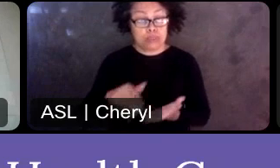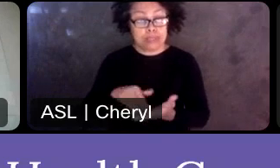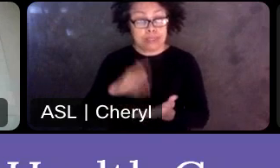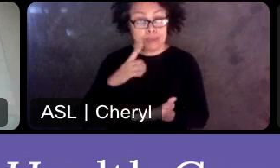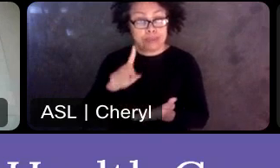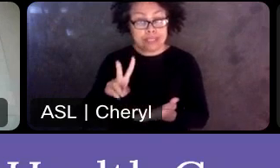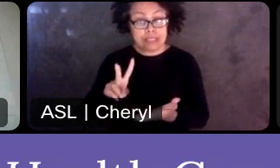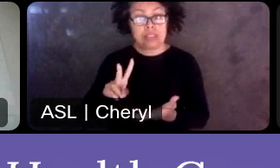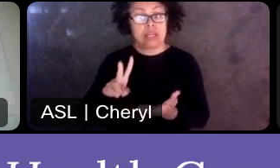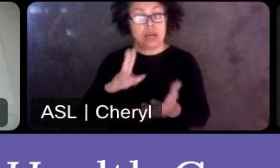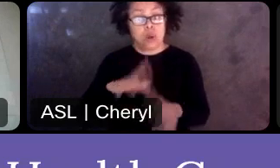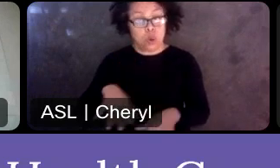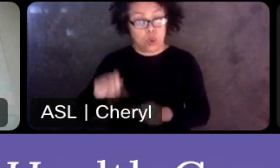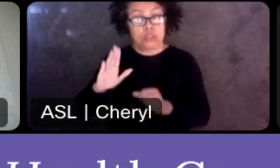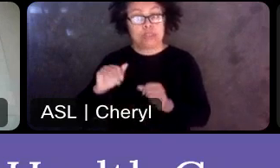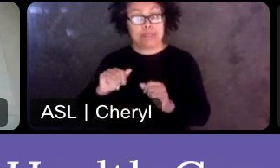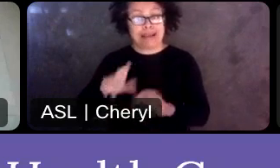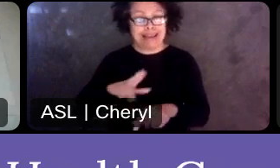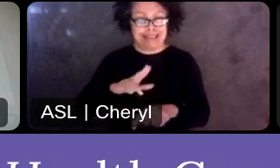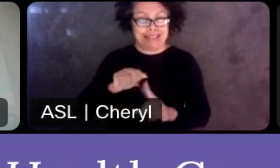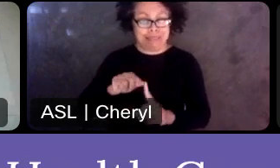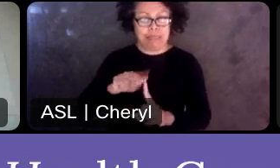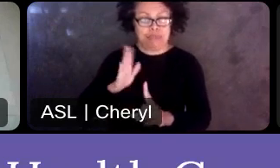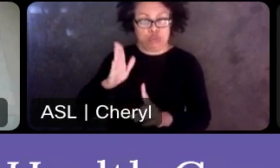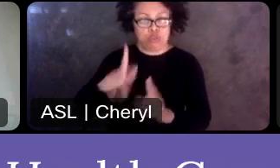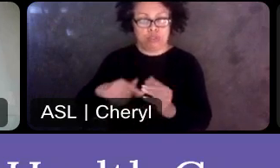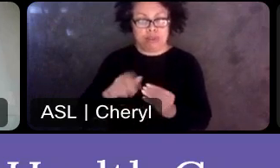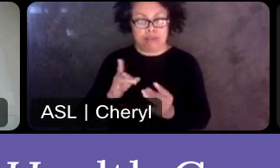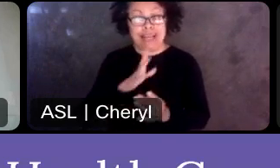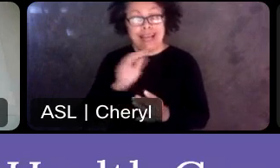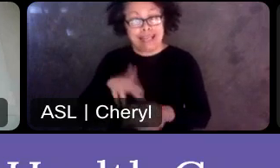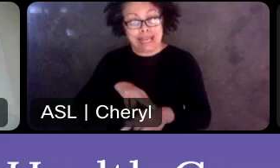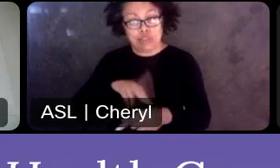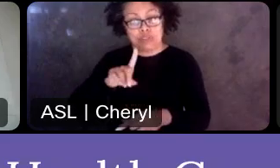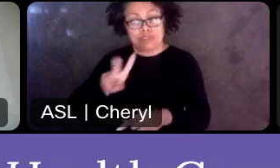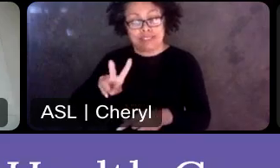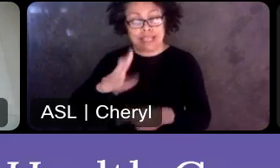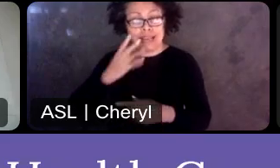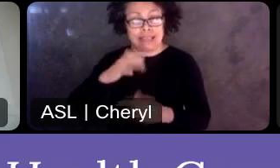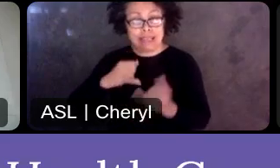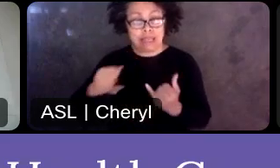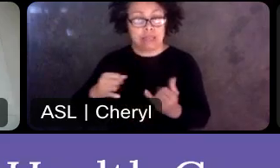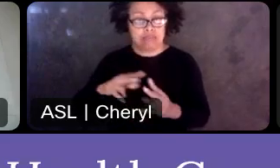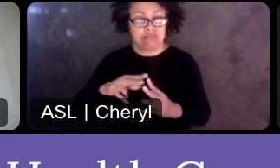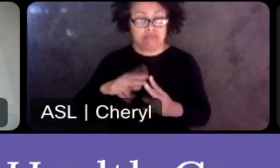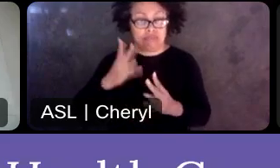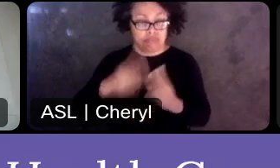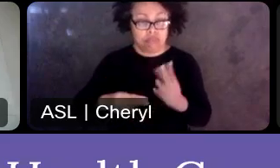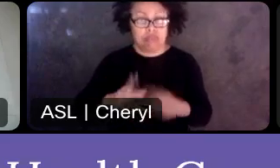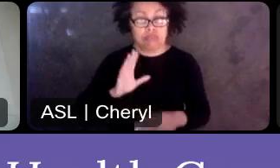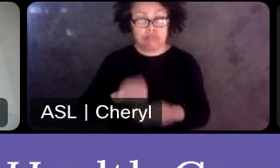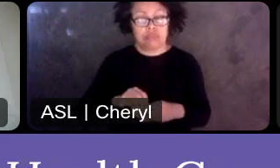by Futures Without Violence, and the National Domestic Violence Hotline. Previous work of the consortium included